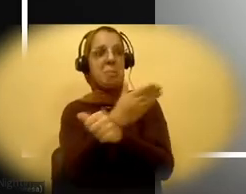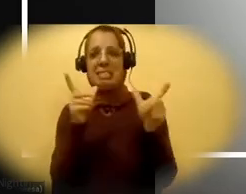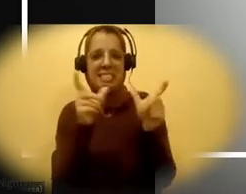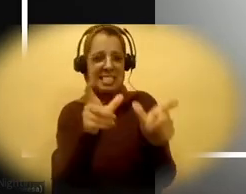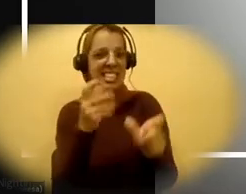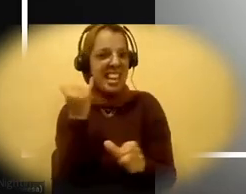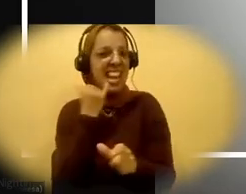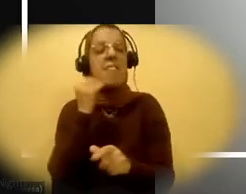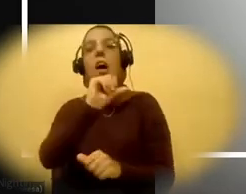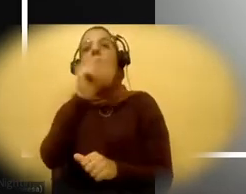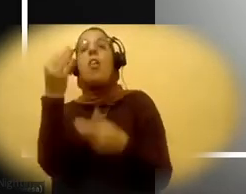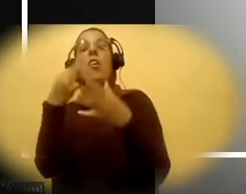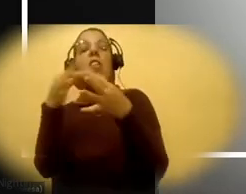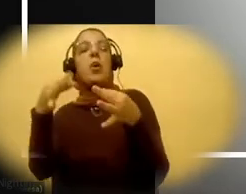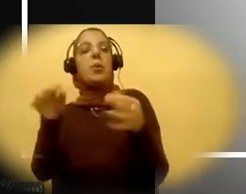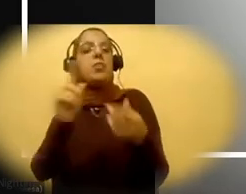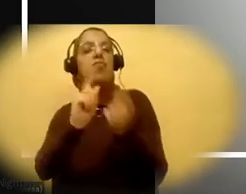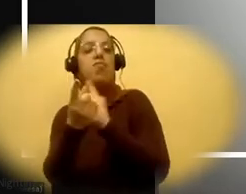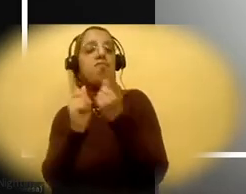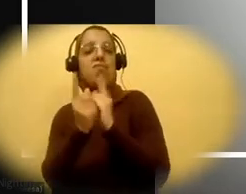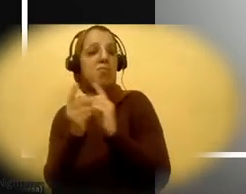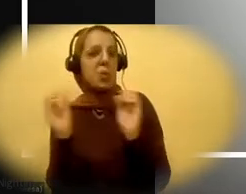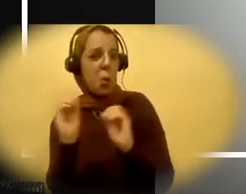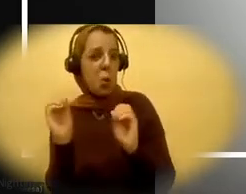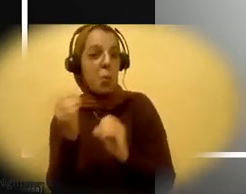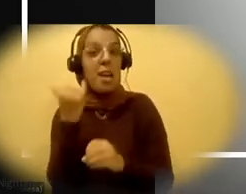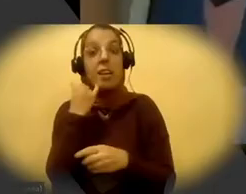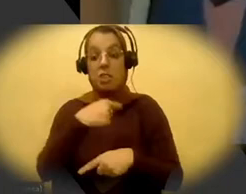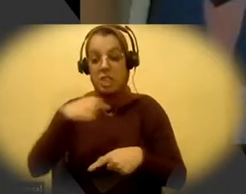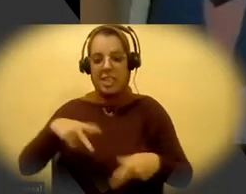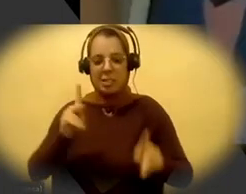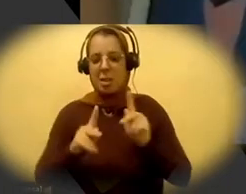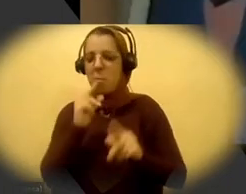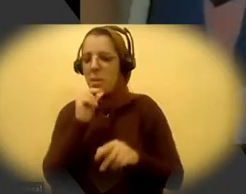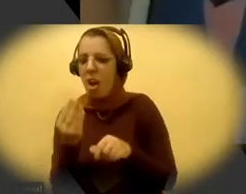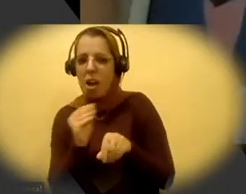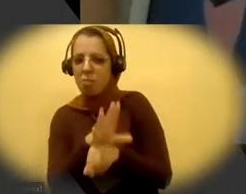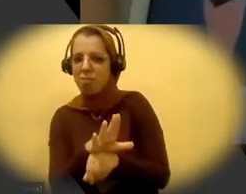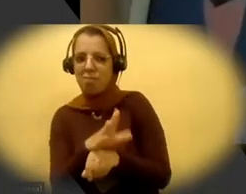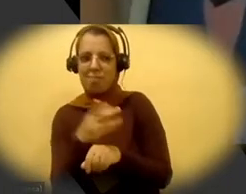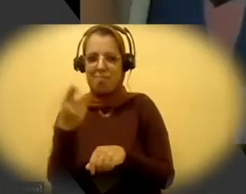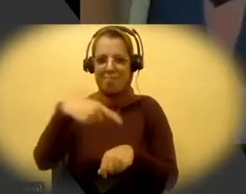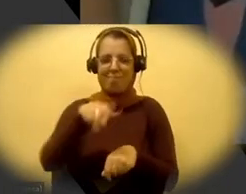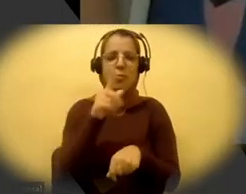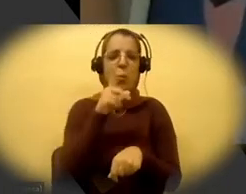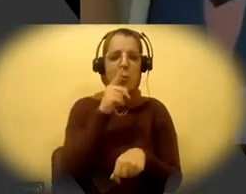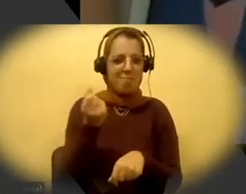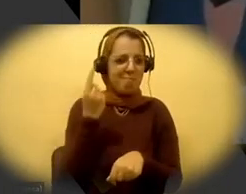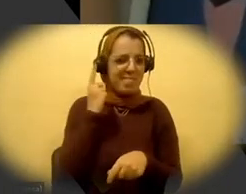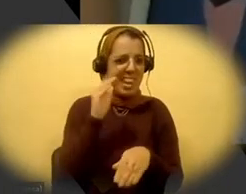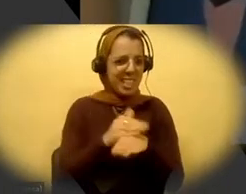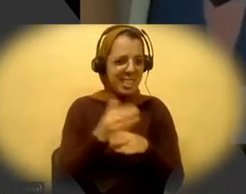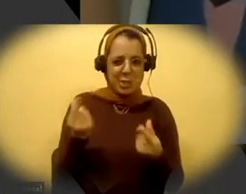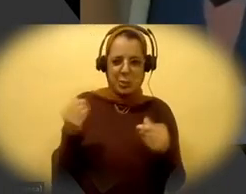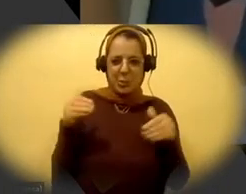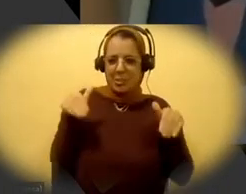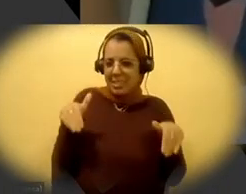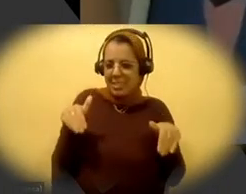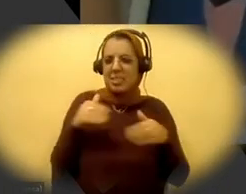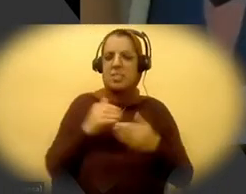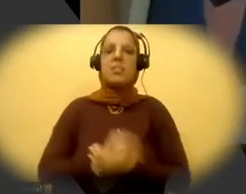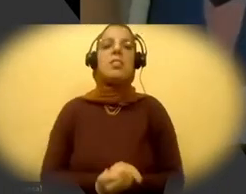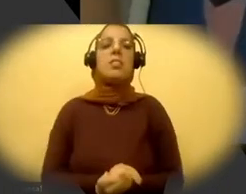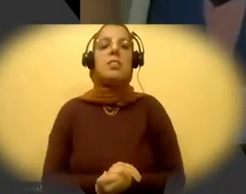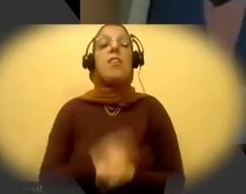there's no other contributions from the insiders? Mm-hmm. Yeah, and I know like with, my example with Friends of